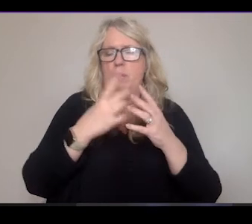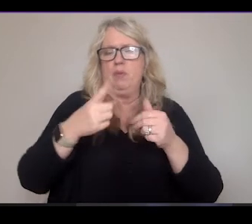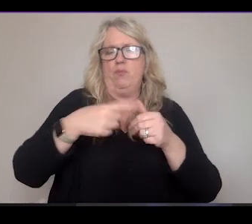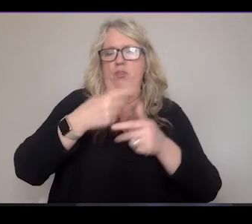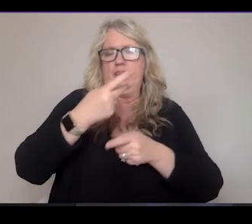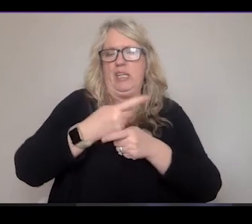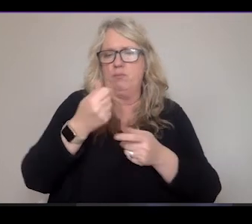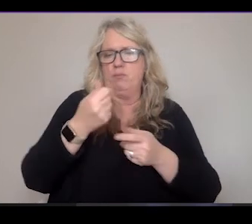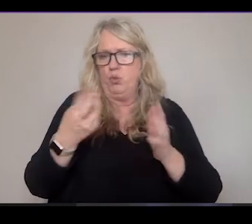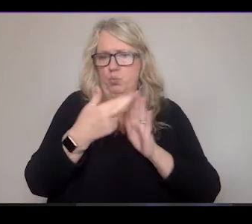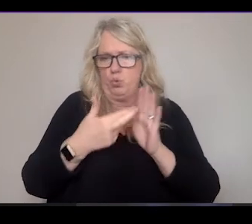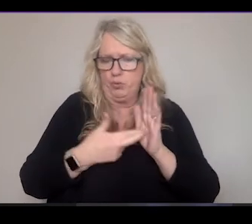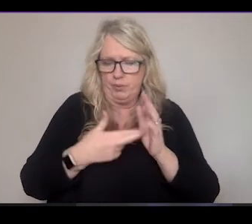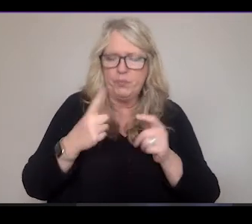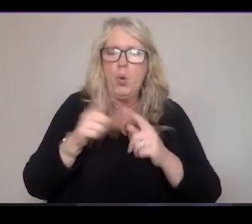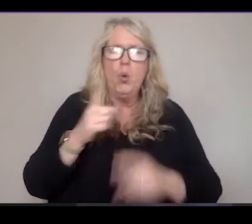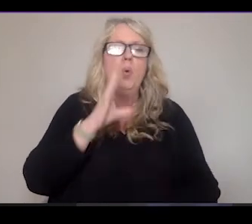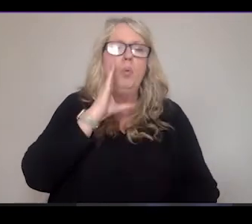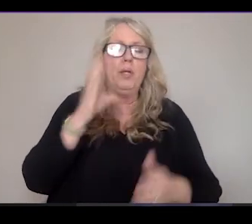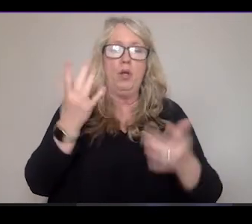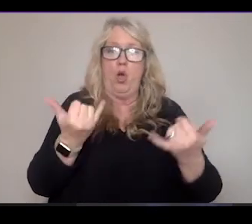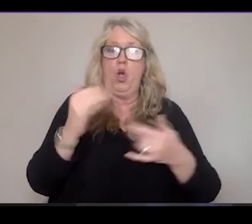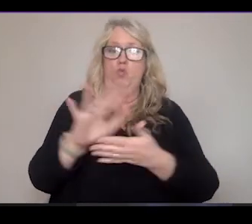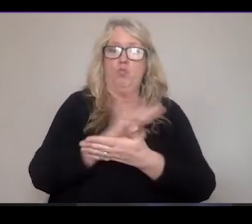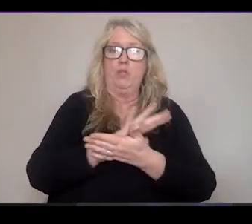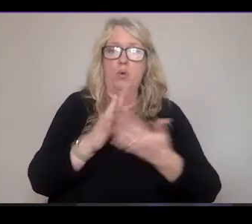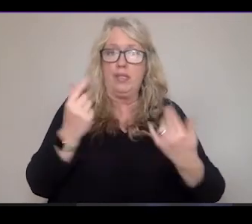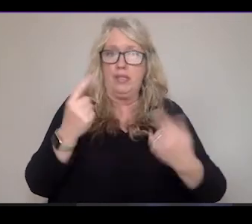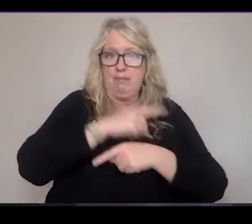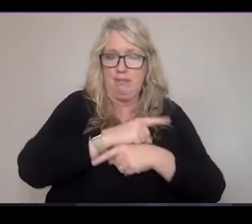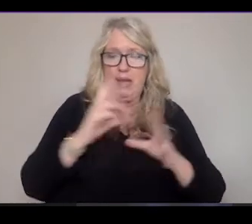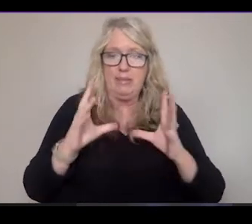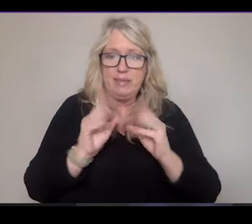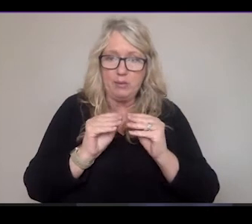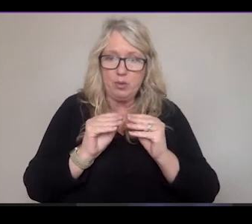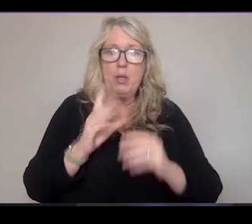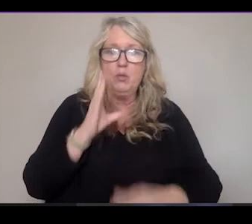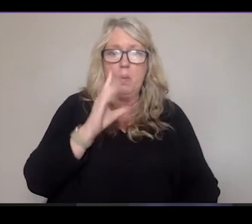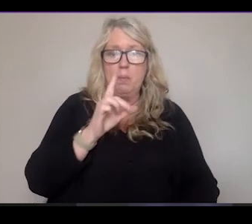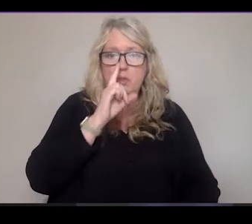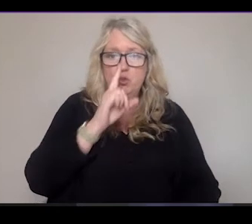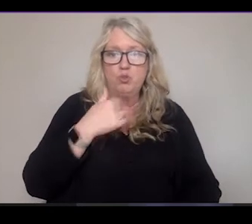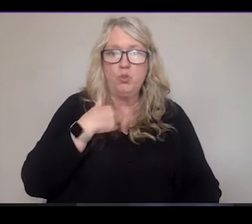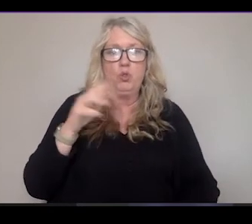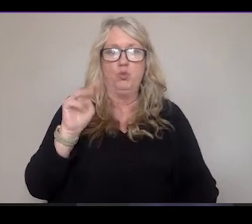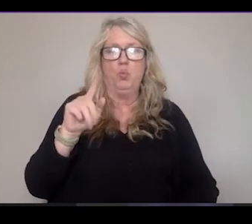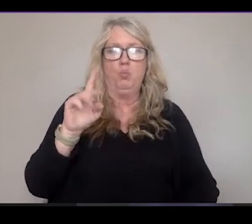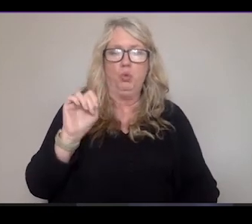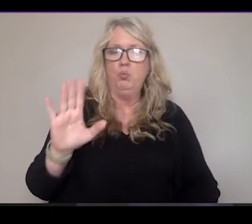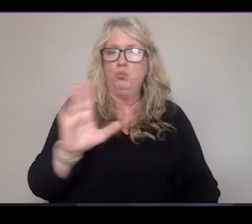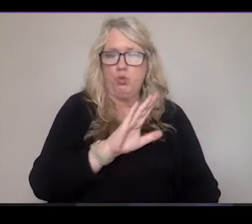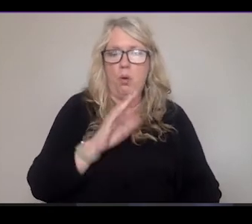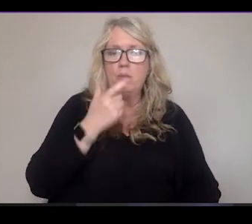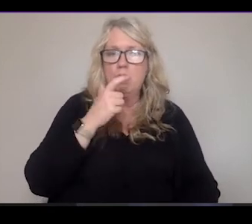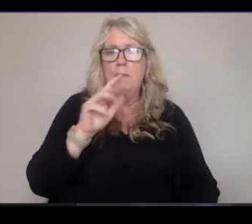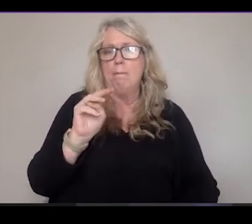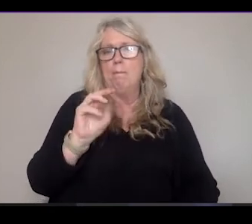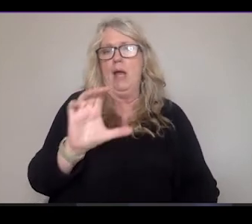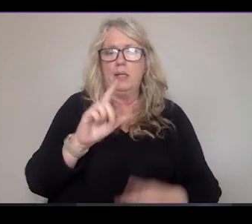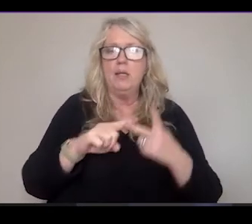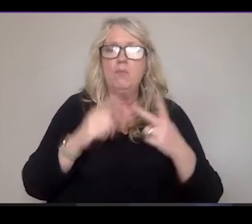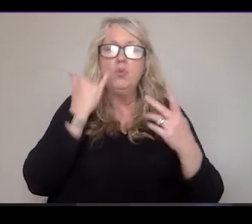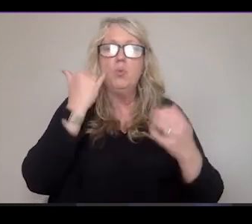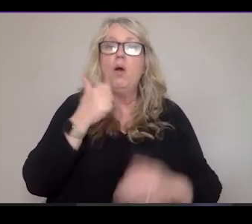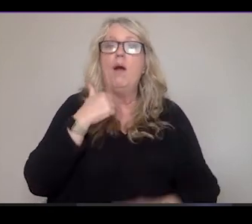started, I'd like to share a few housekeeping items. First, we are recording today's webinar session, so please be sure to mute your